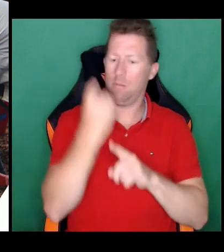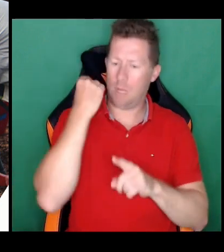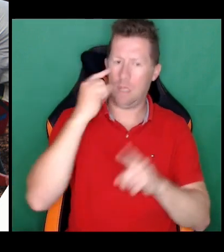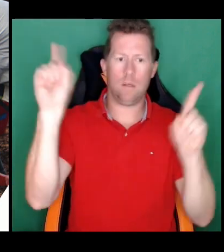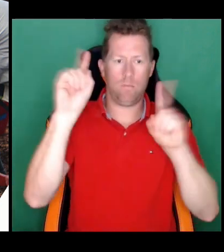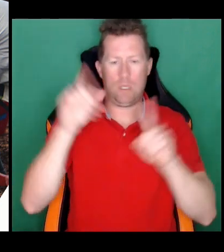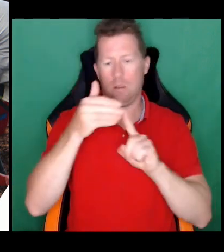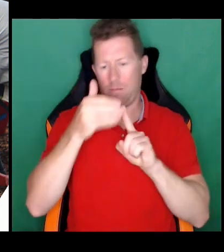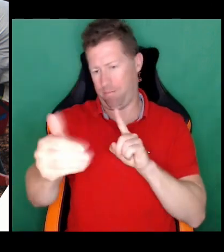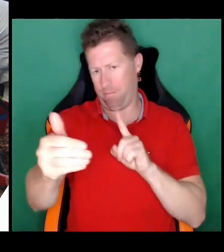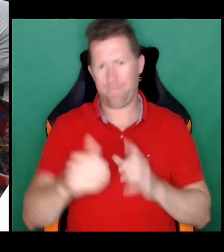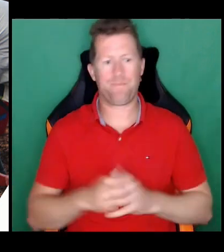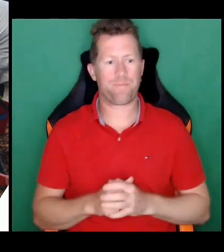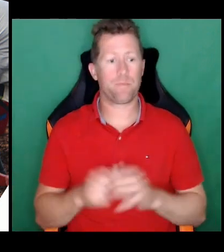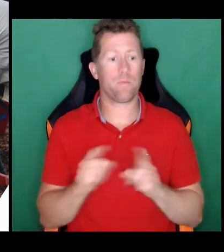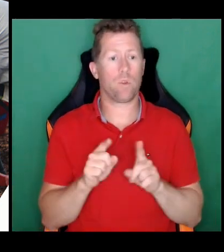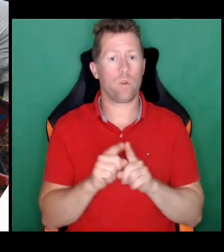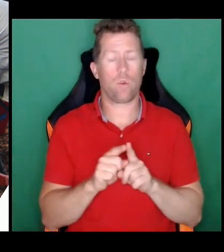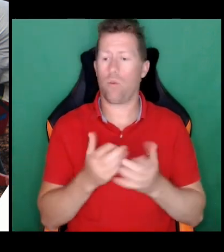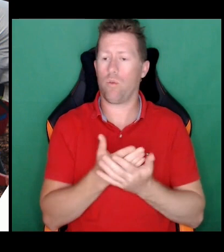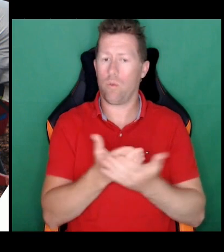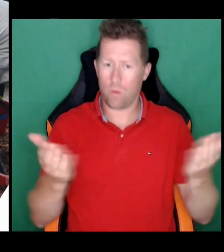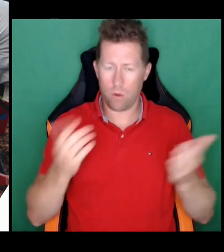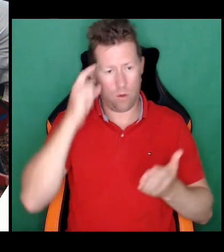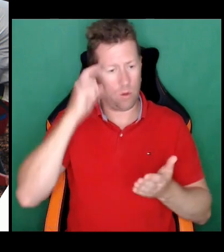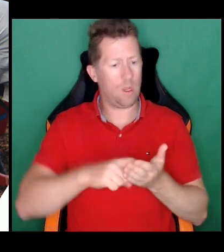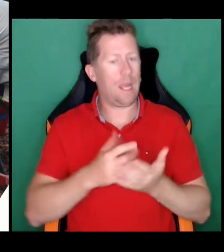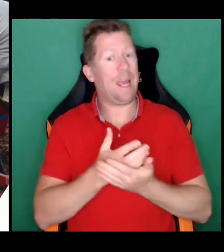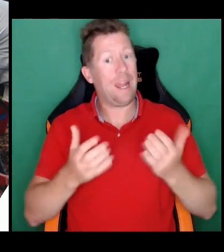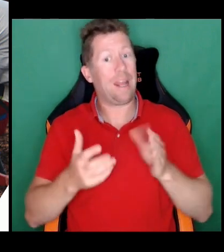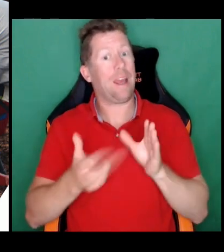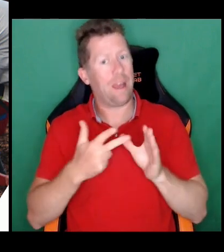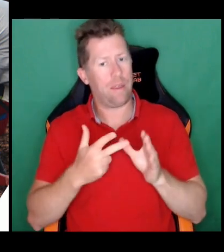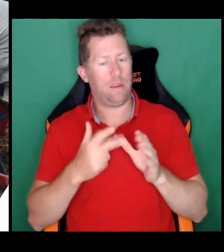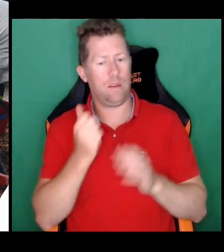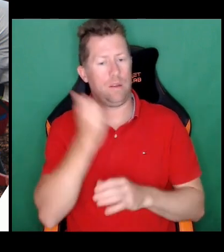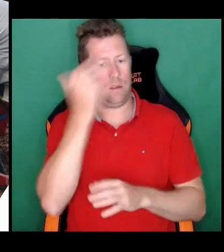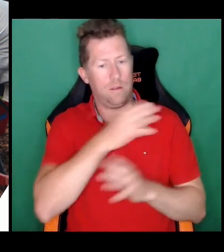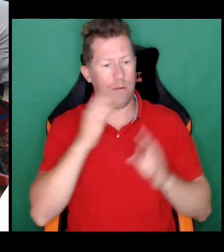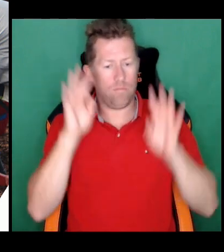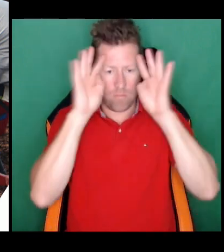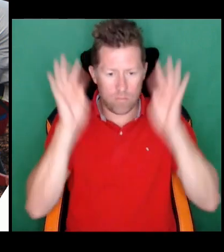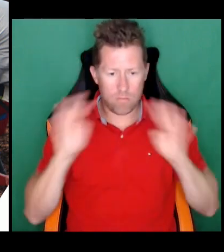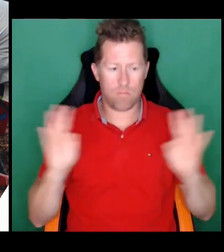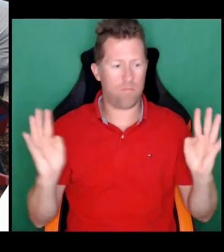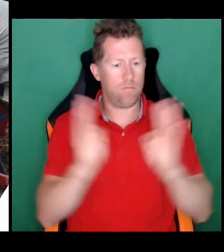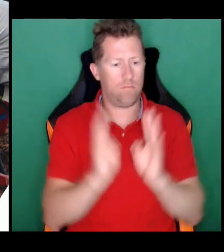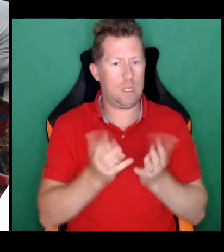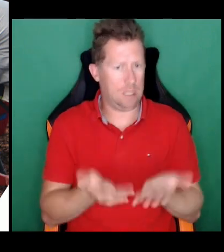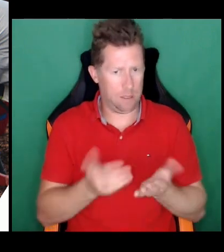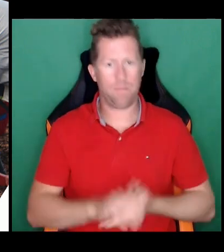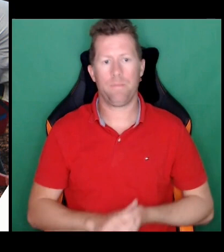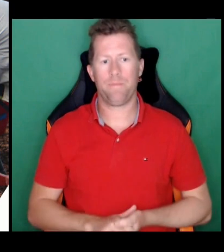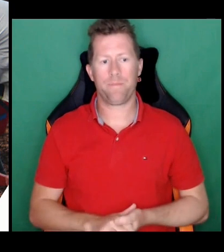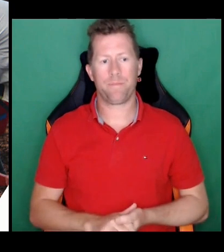present and emerging. I'd also like to extend my respect to any other First Nations people on the call today.